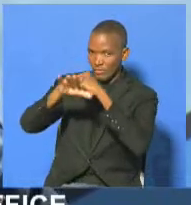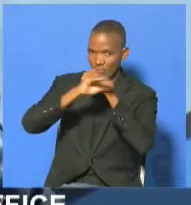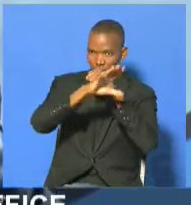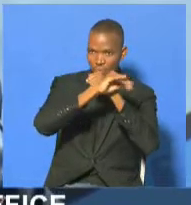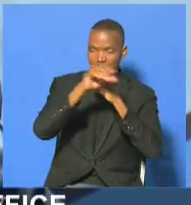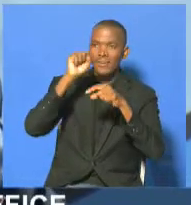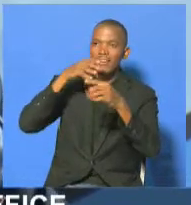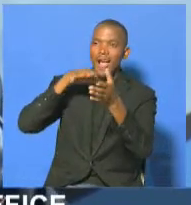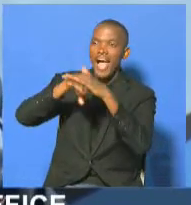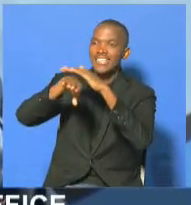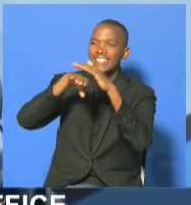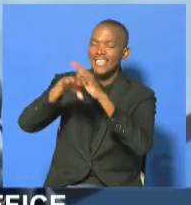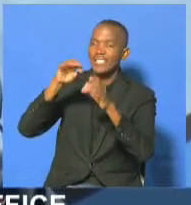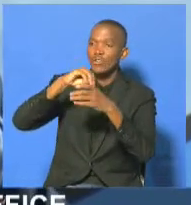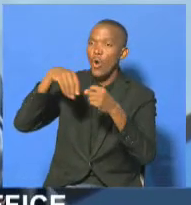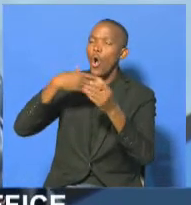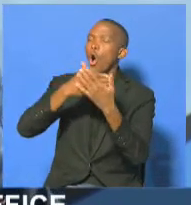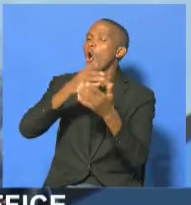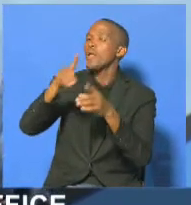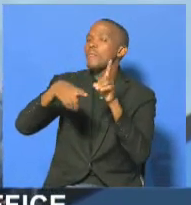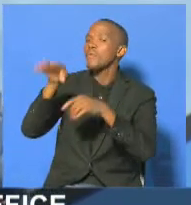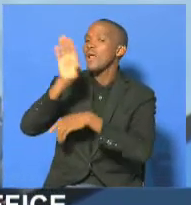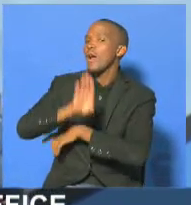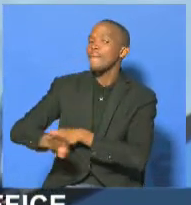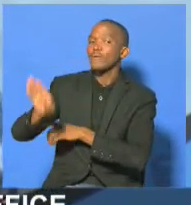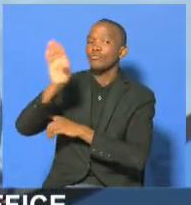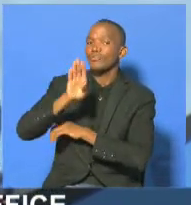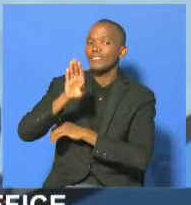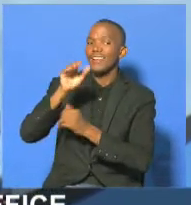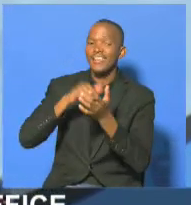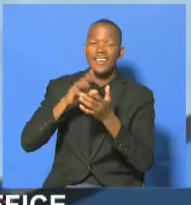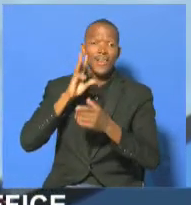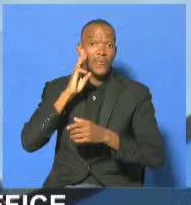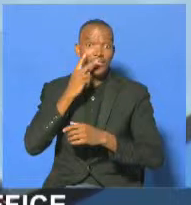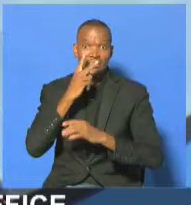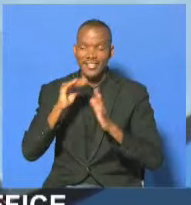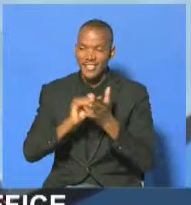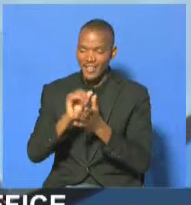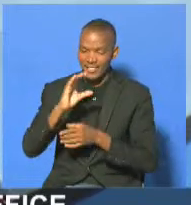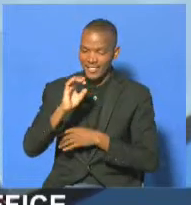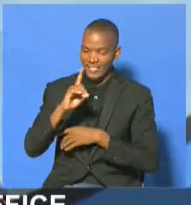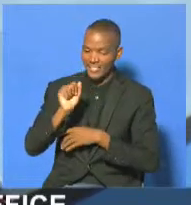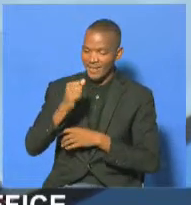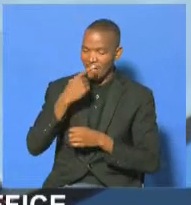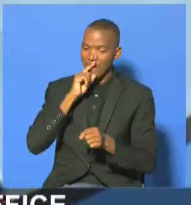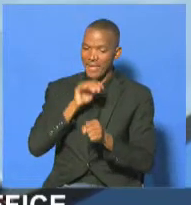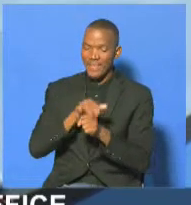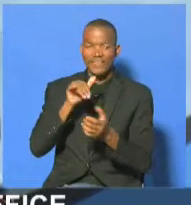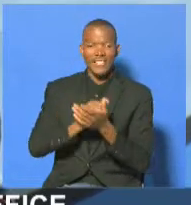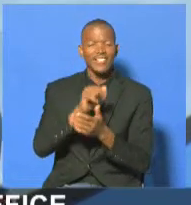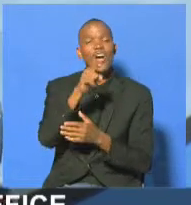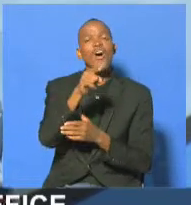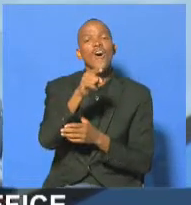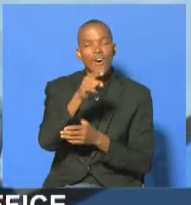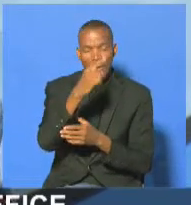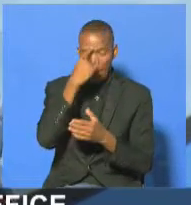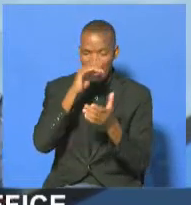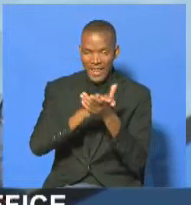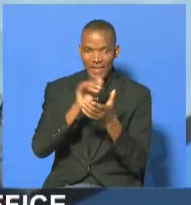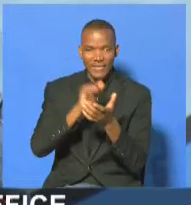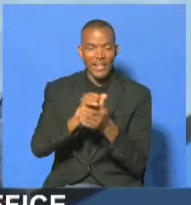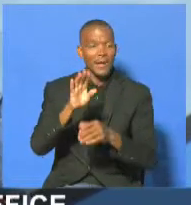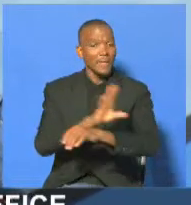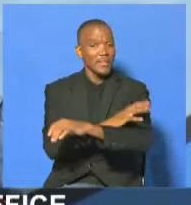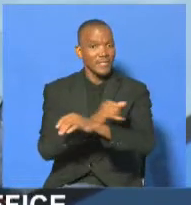are accessible to every Motswana. And we at SEDA believe that entrepreneurship is not just about